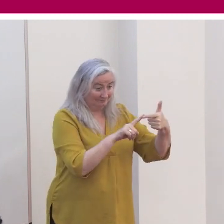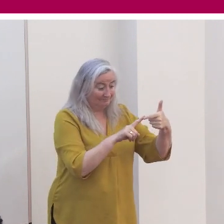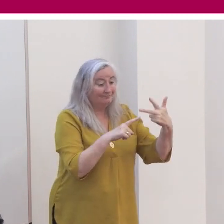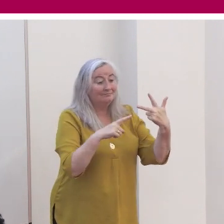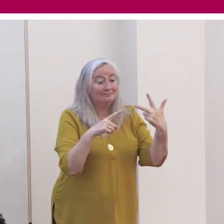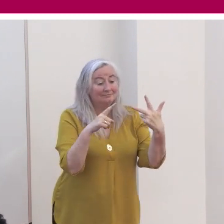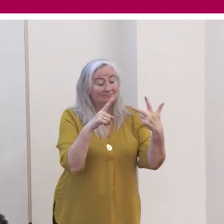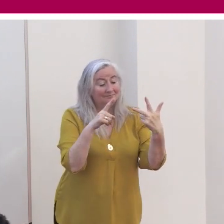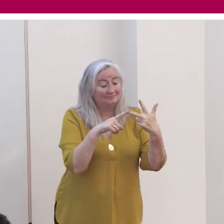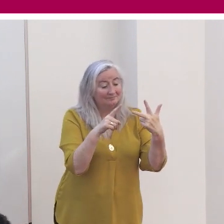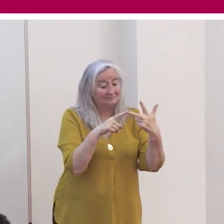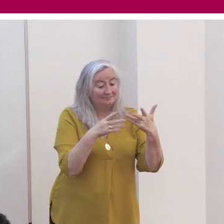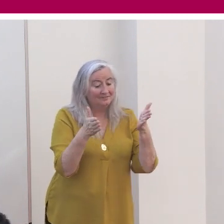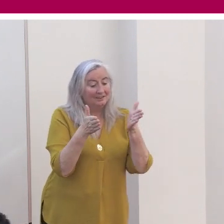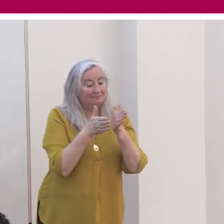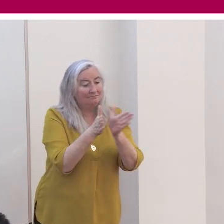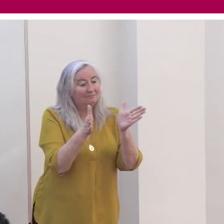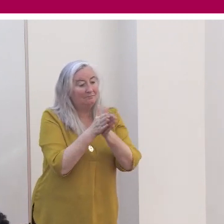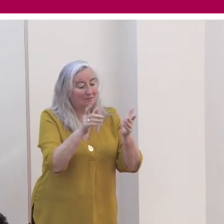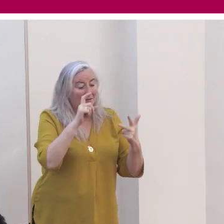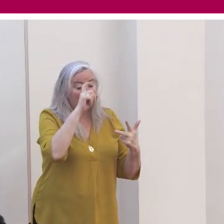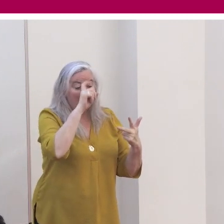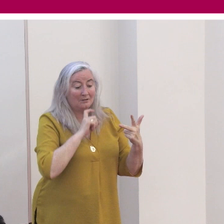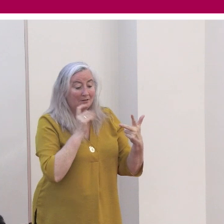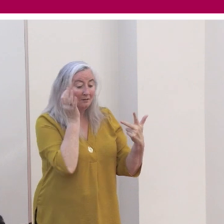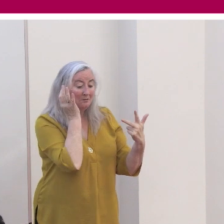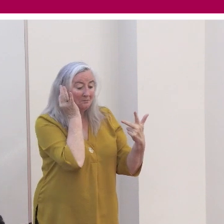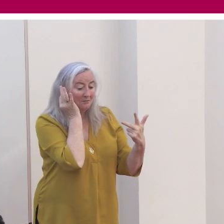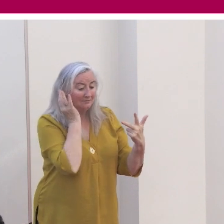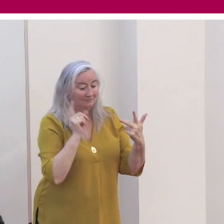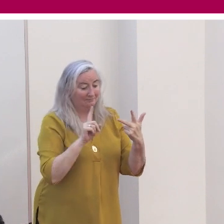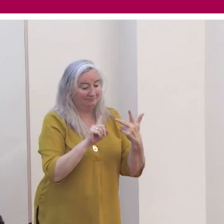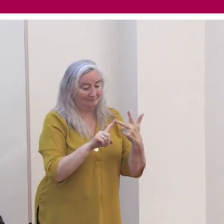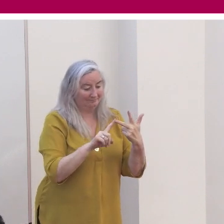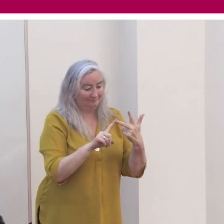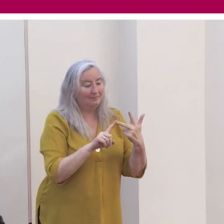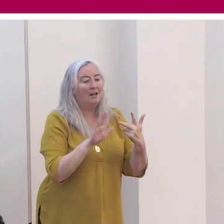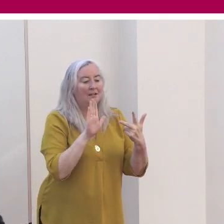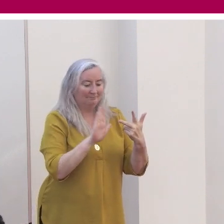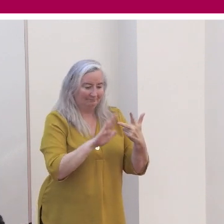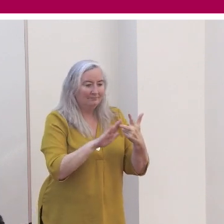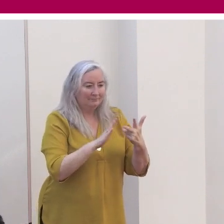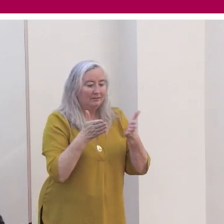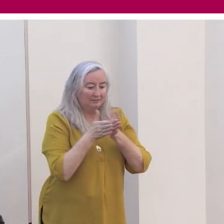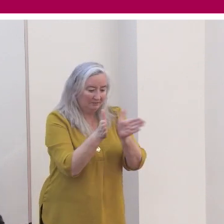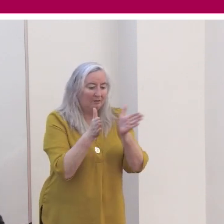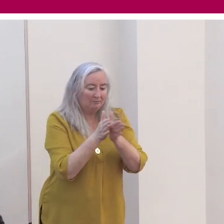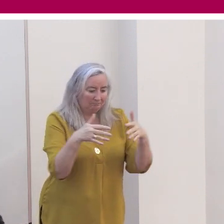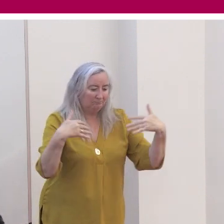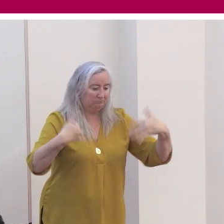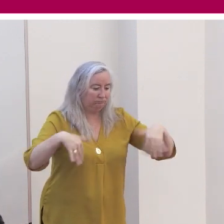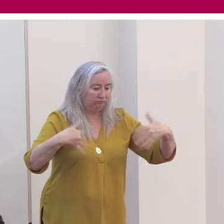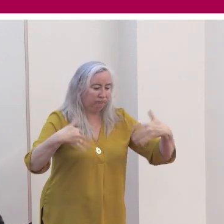So these are already some gender and attitudinal barriers. It's important to take in consideration as